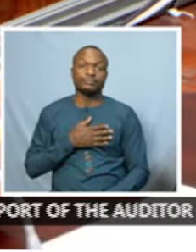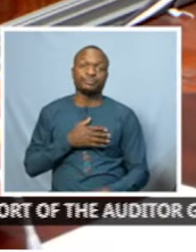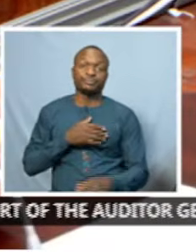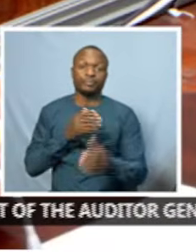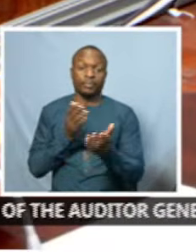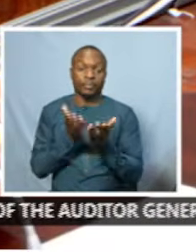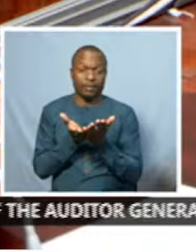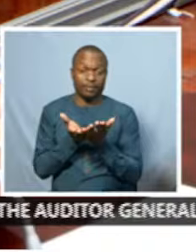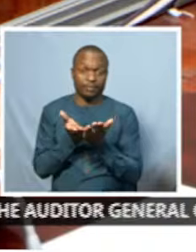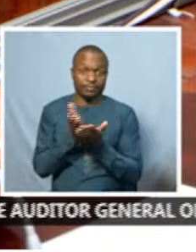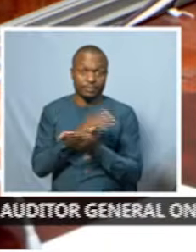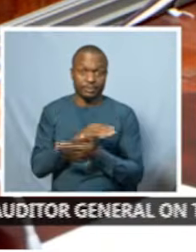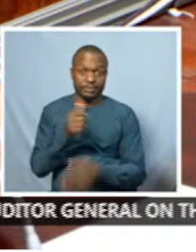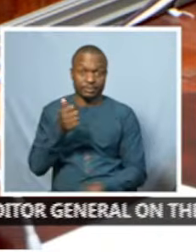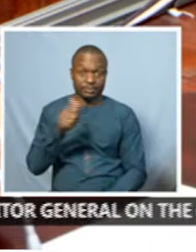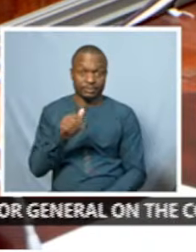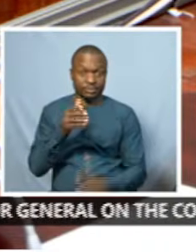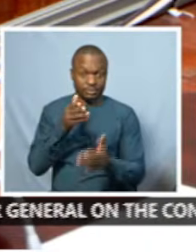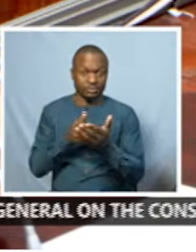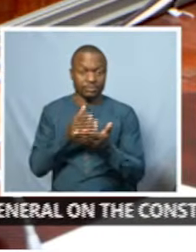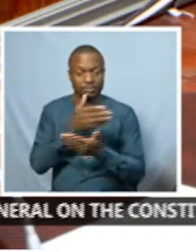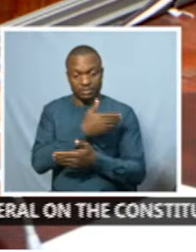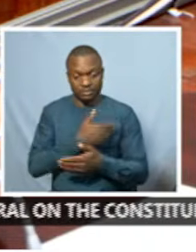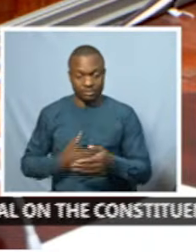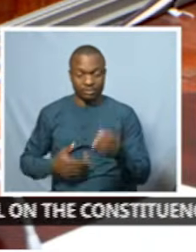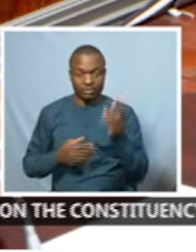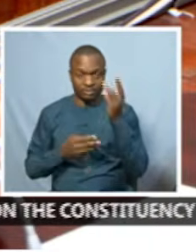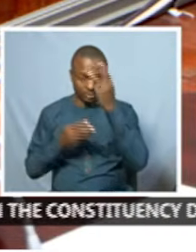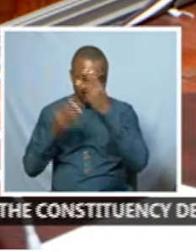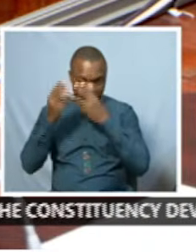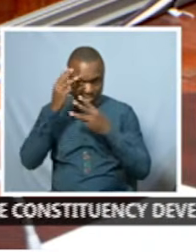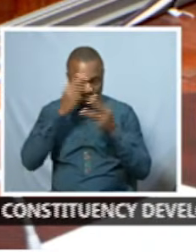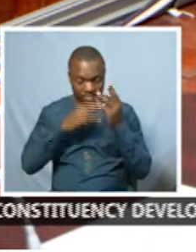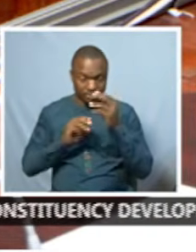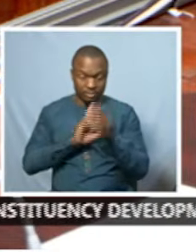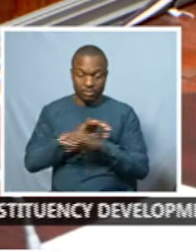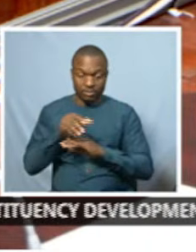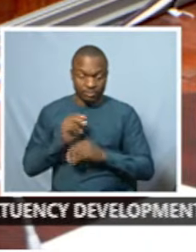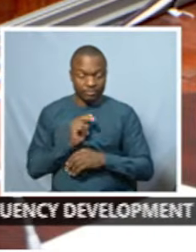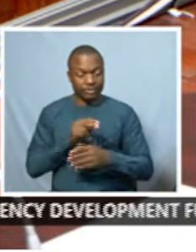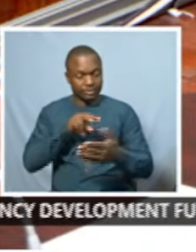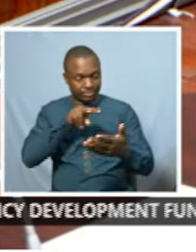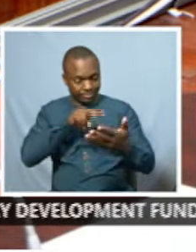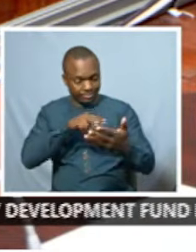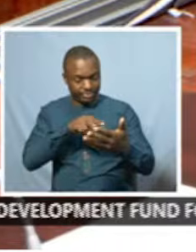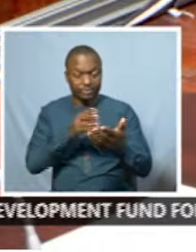10. This is a serious concern. Let's go to page 10, all of us.